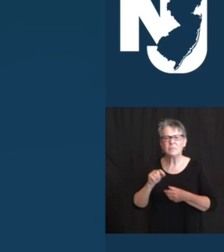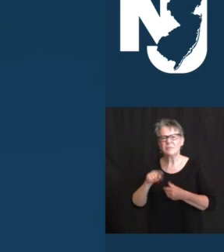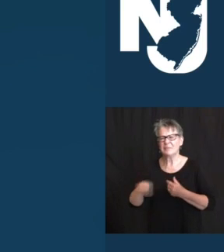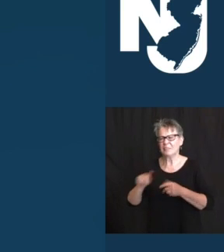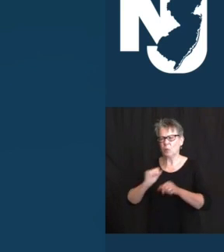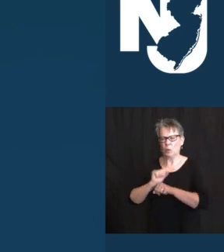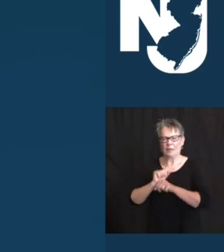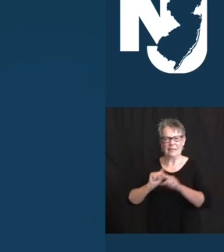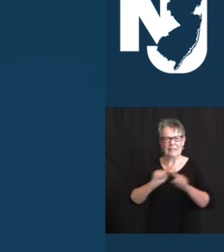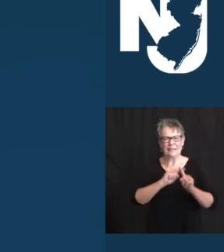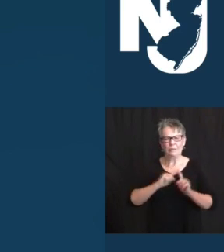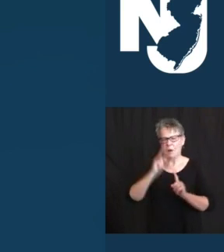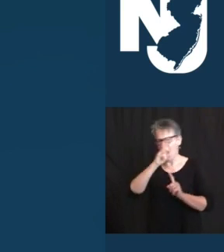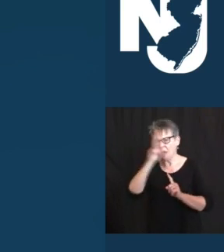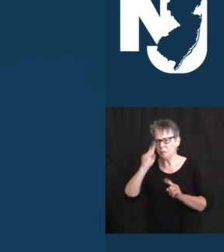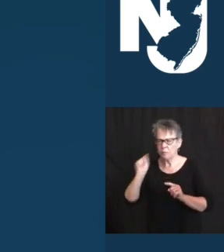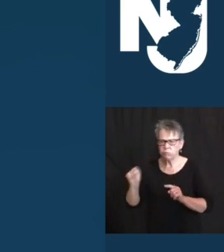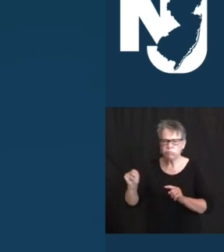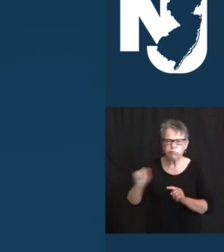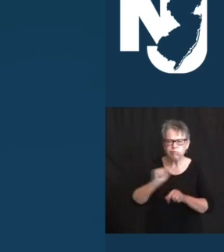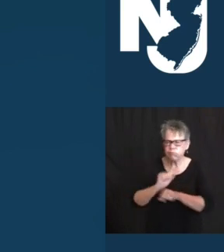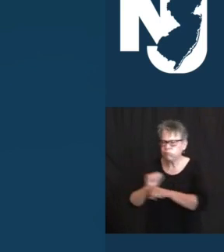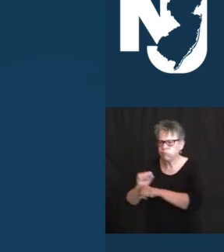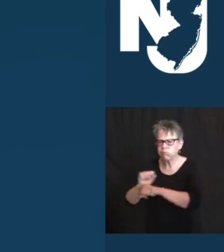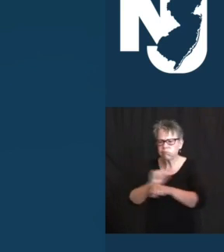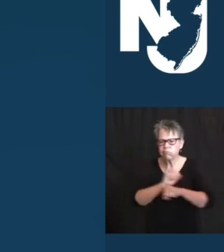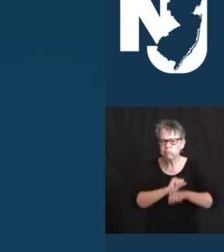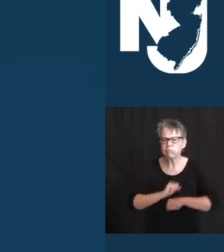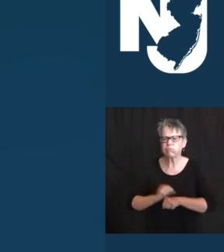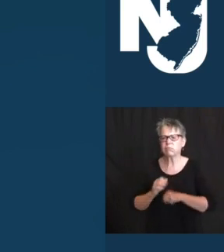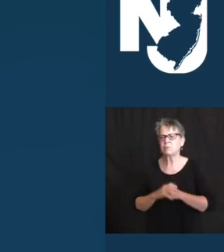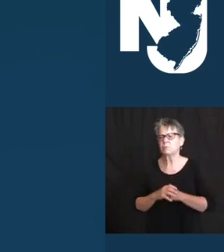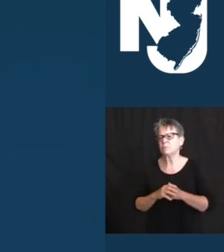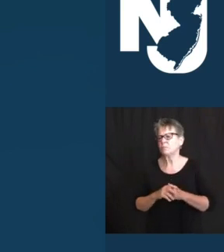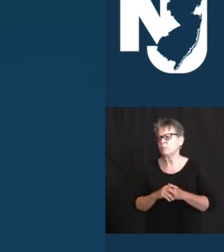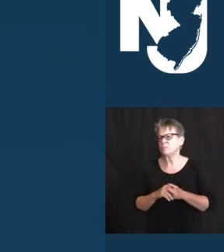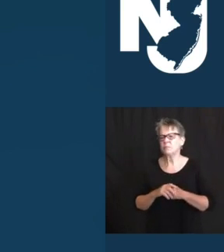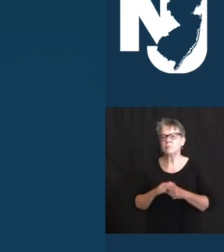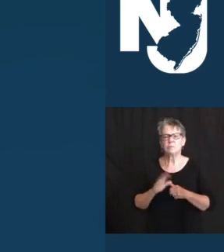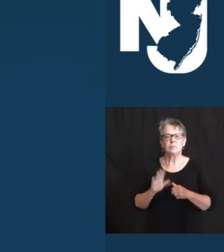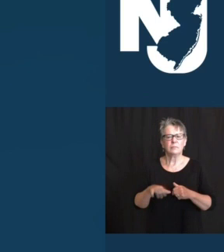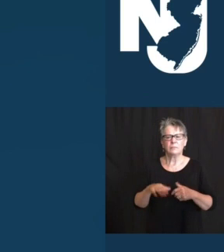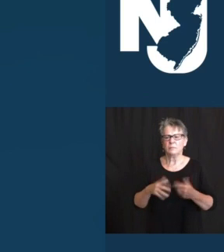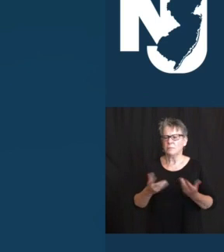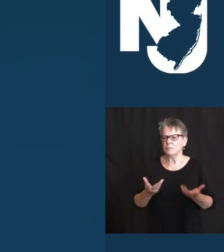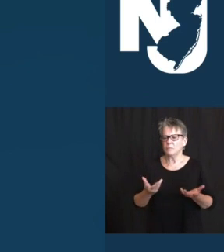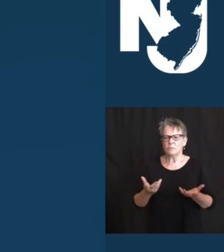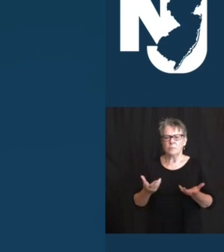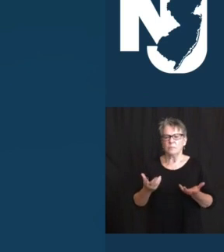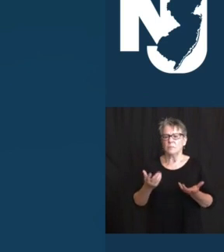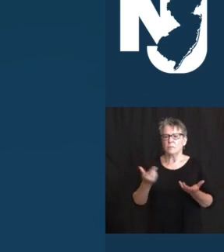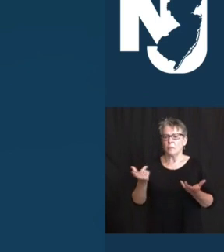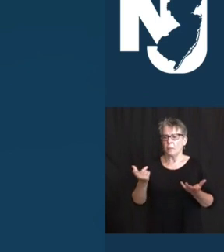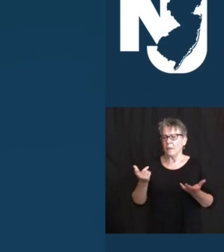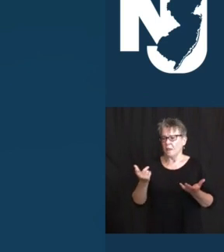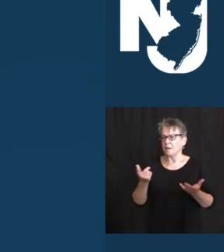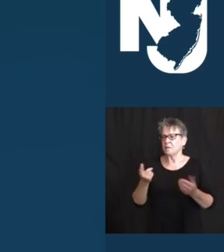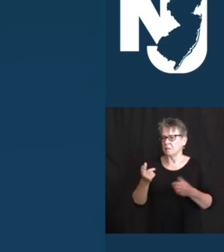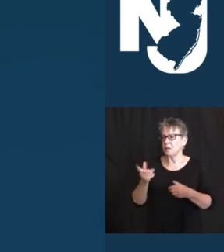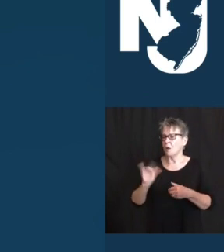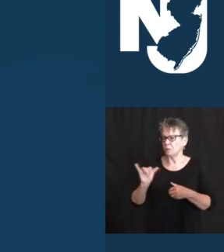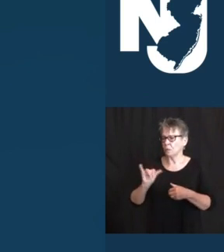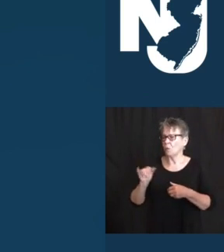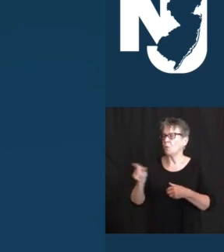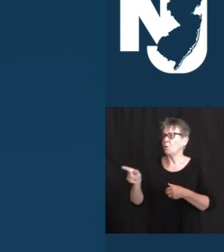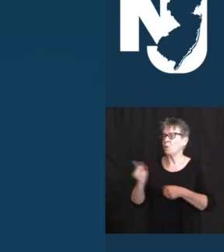and Hackettstown Medical Center. But it was at Newton Medical Center where he spent most of his 35-year career in emergency